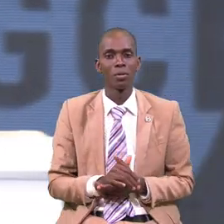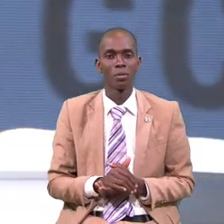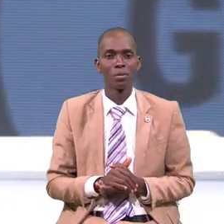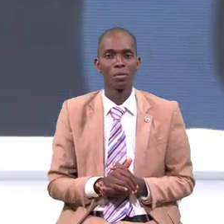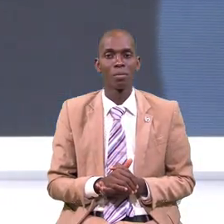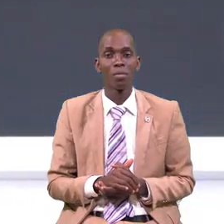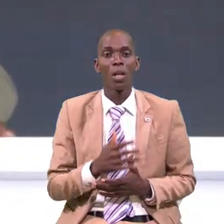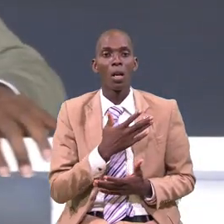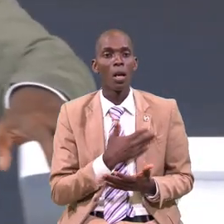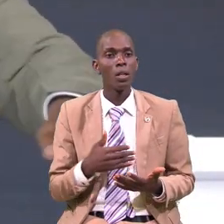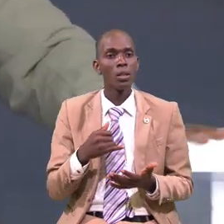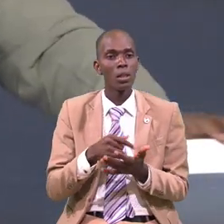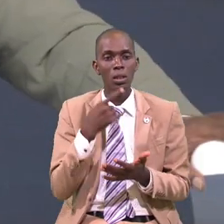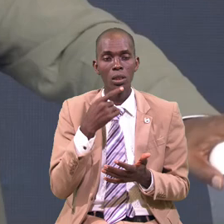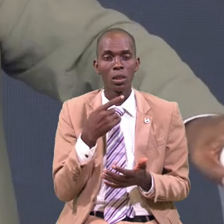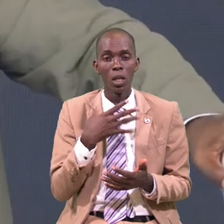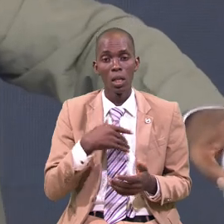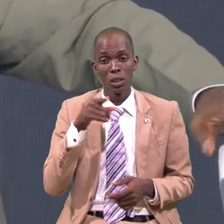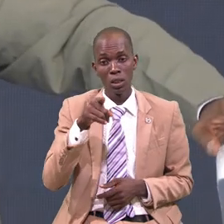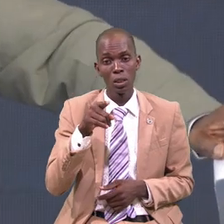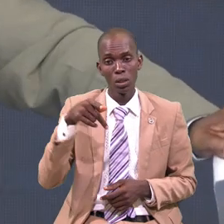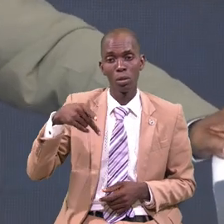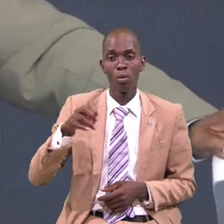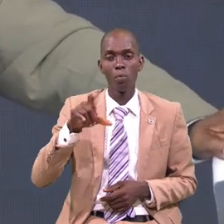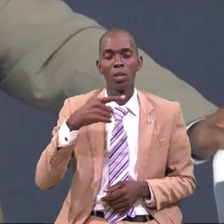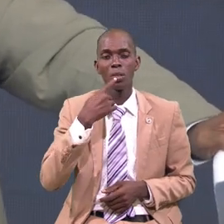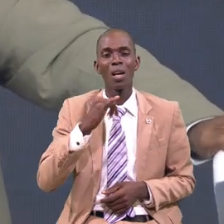And then he said, I have kept the faith.